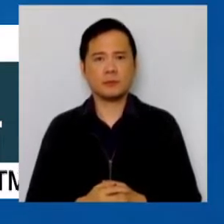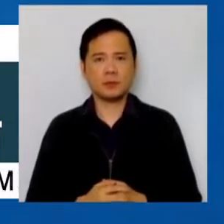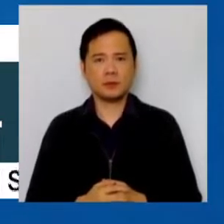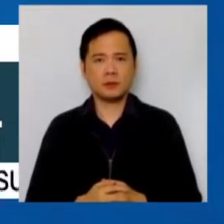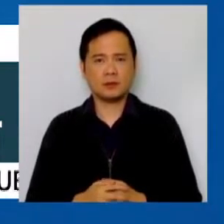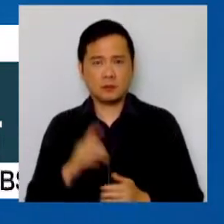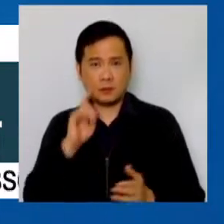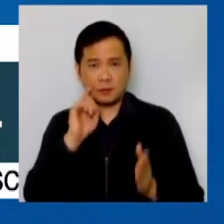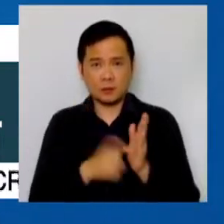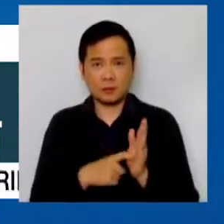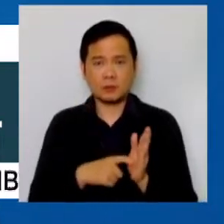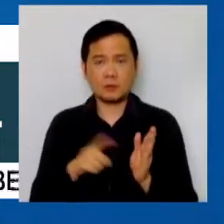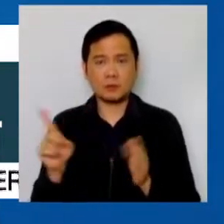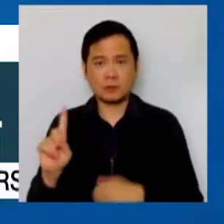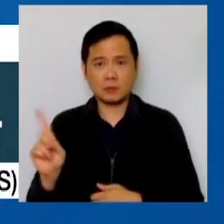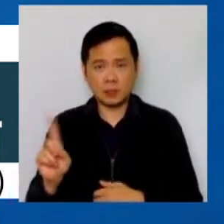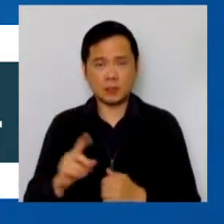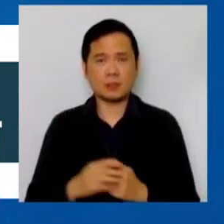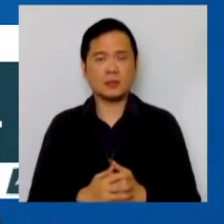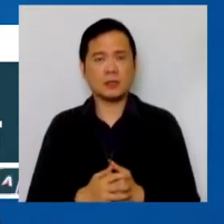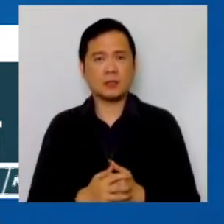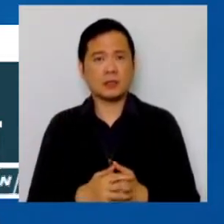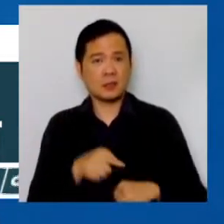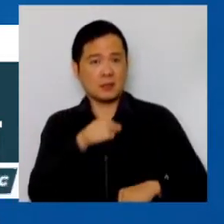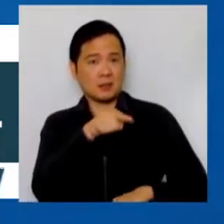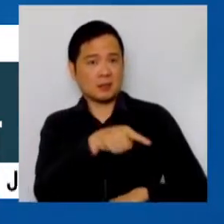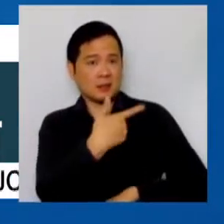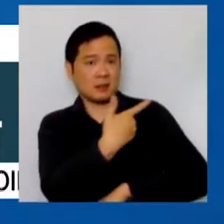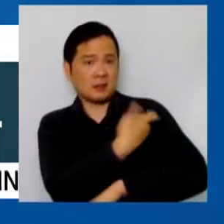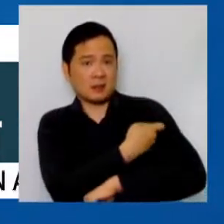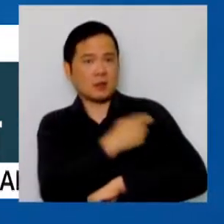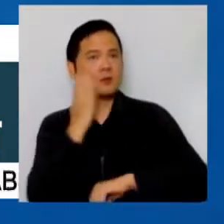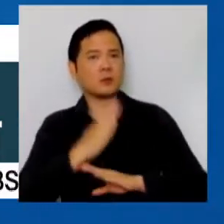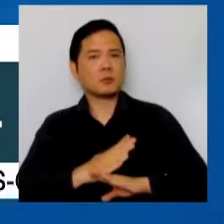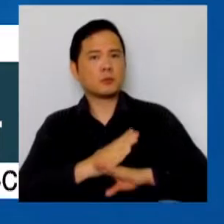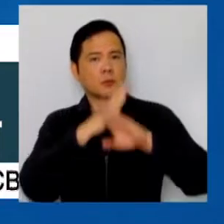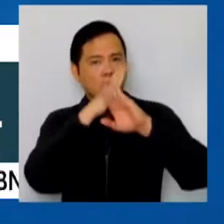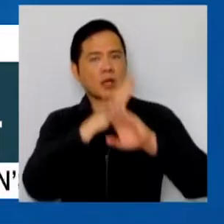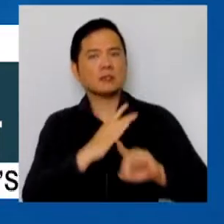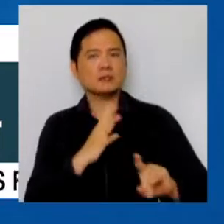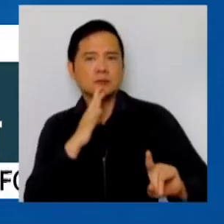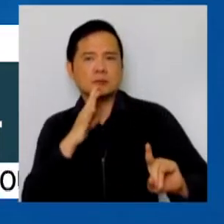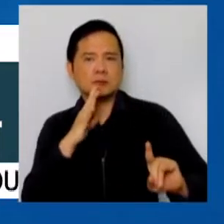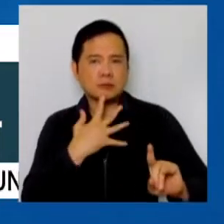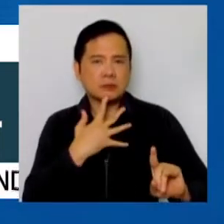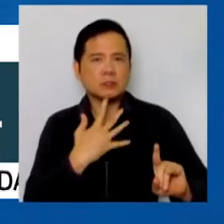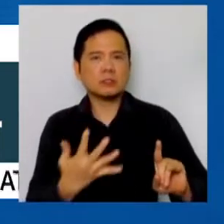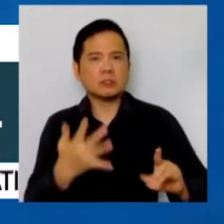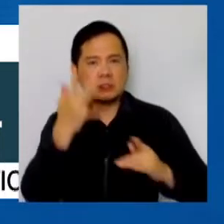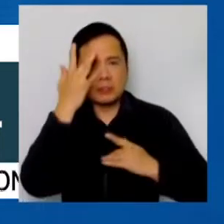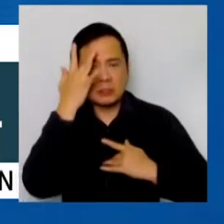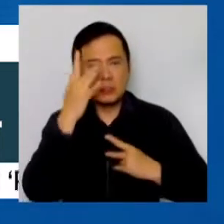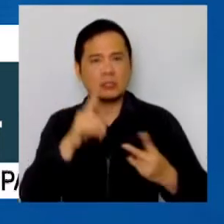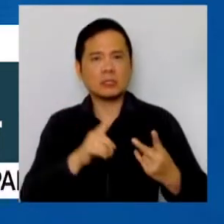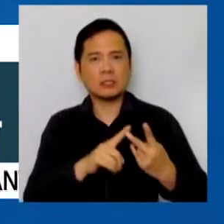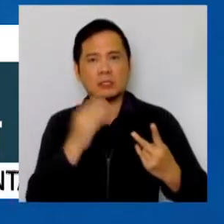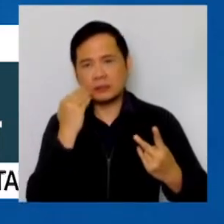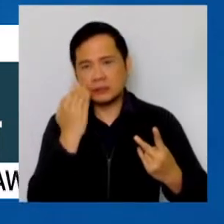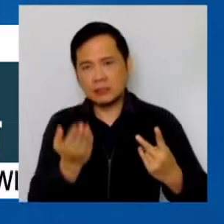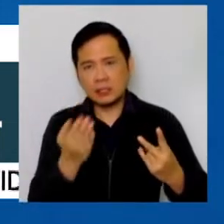protect from severe hospitalization and death is your T cell response. So the